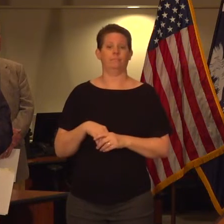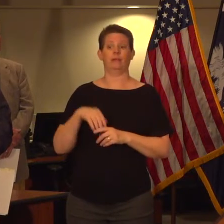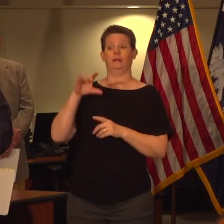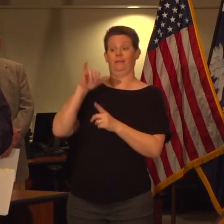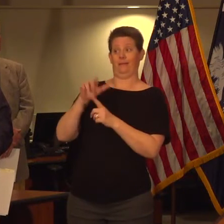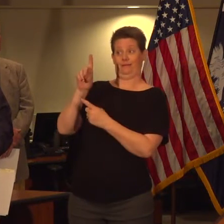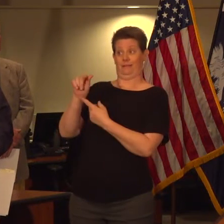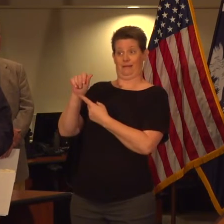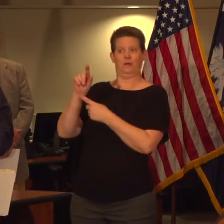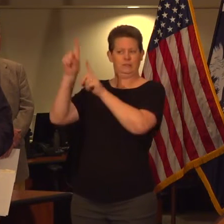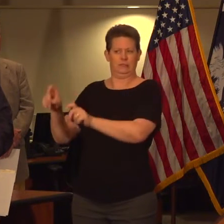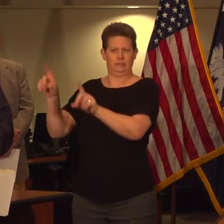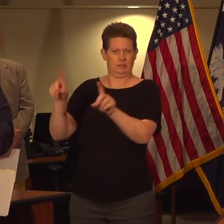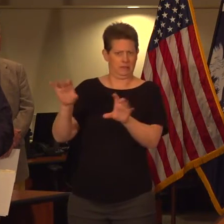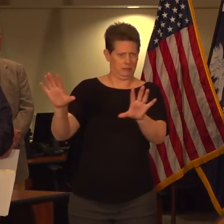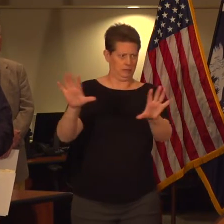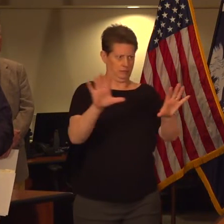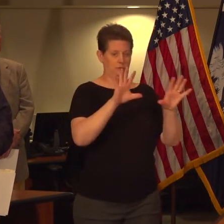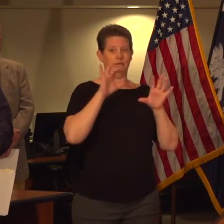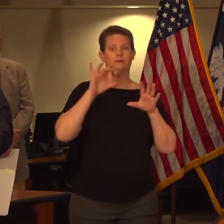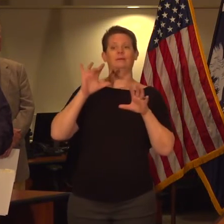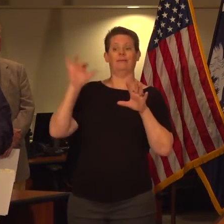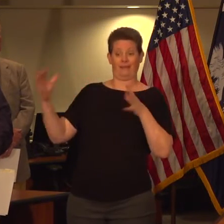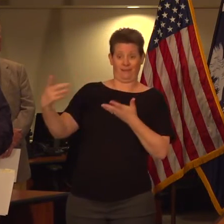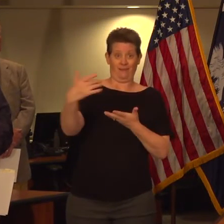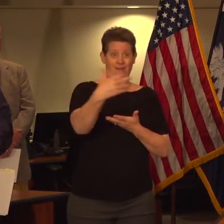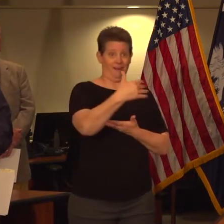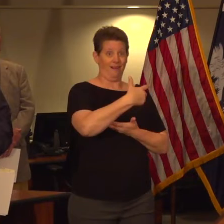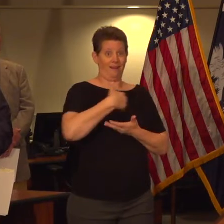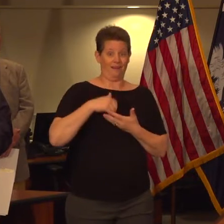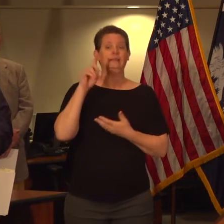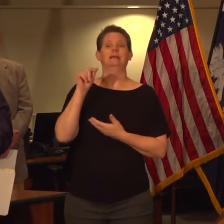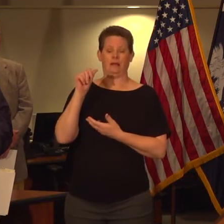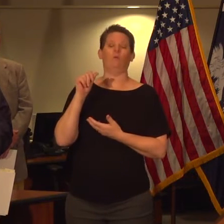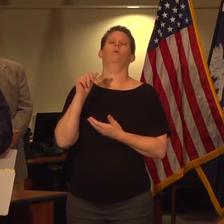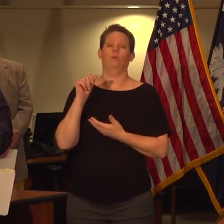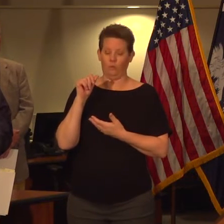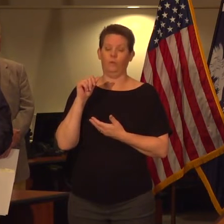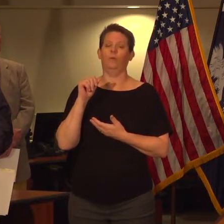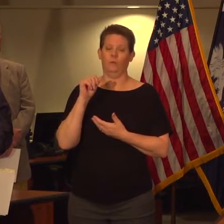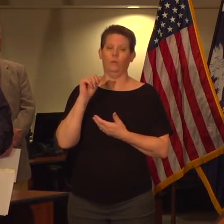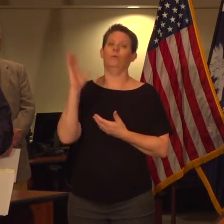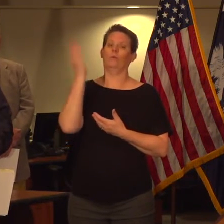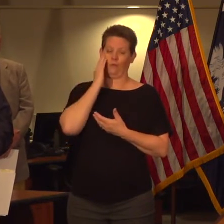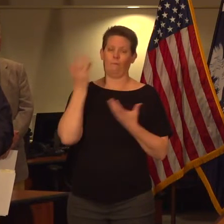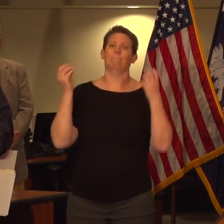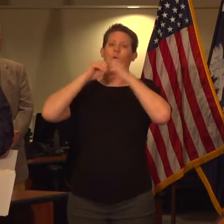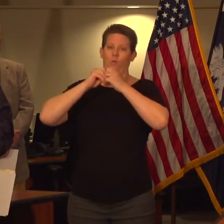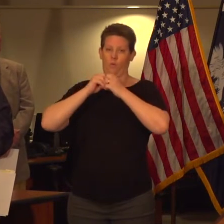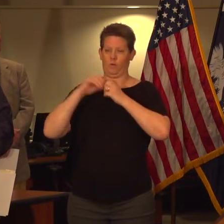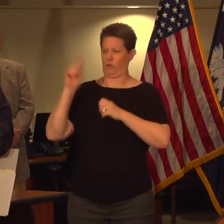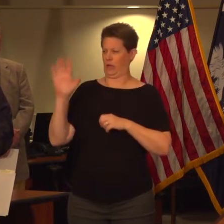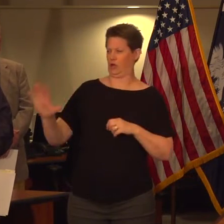done and really ramp that up, the data that we collect from more widespread testing will give us more information about unrecognized cases in